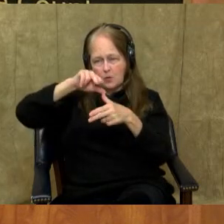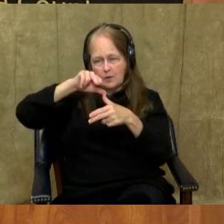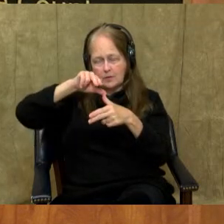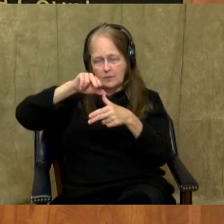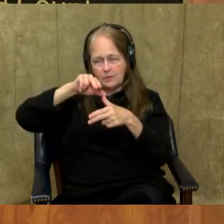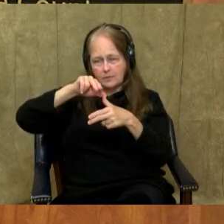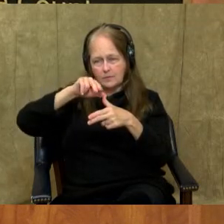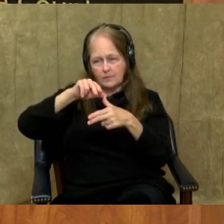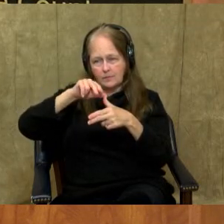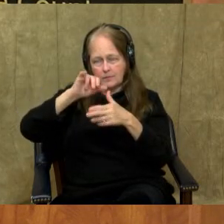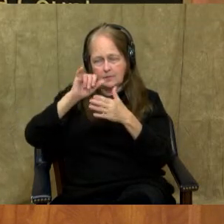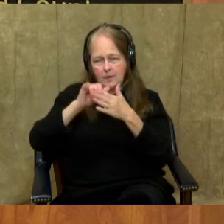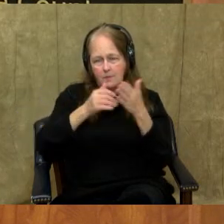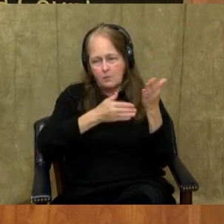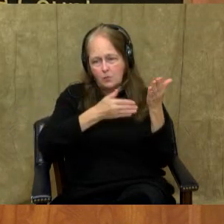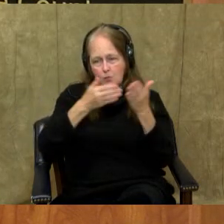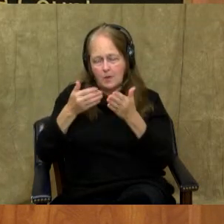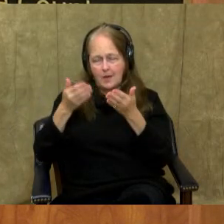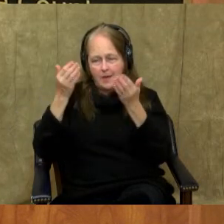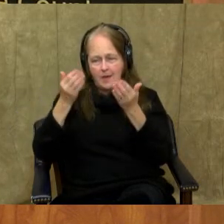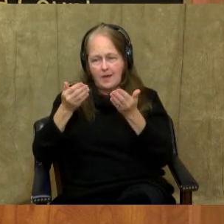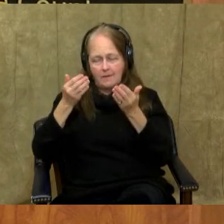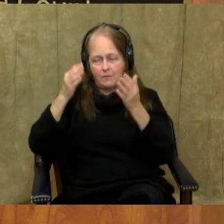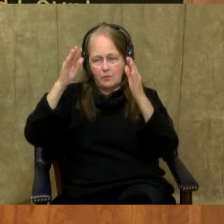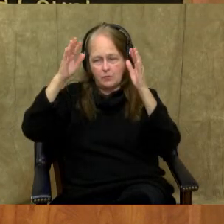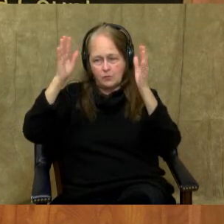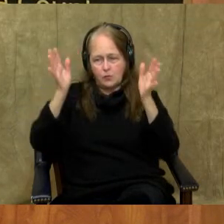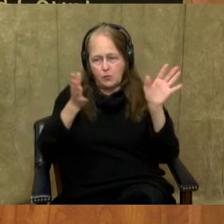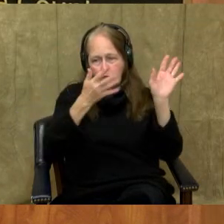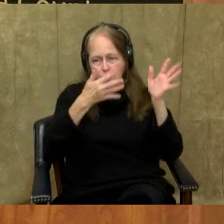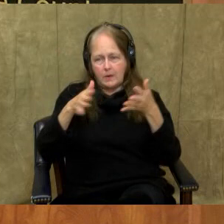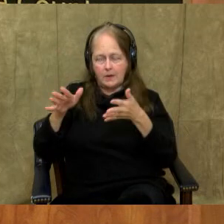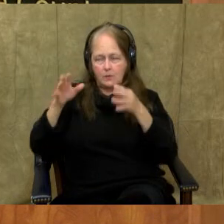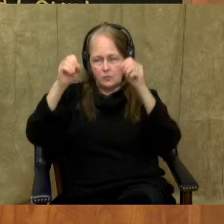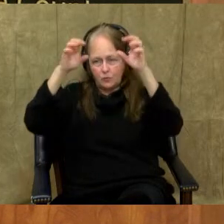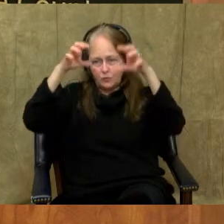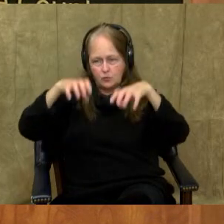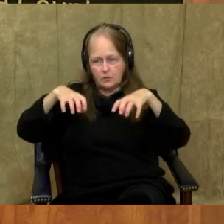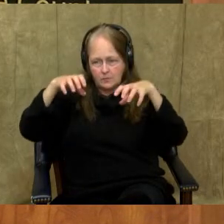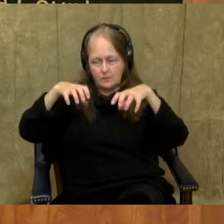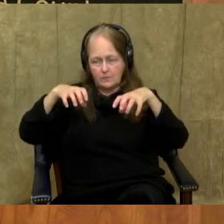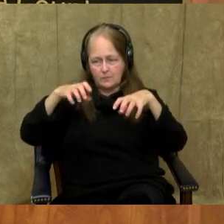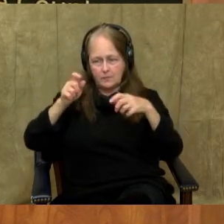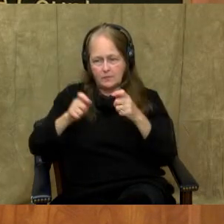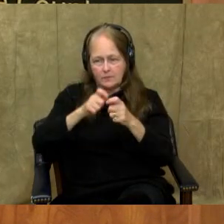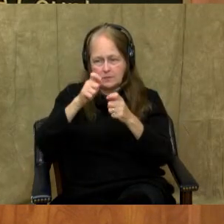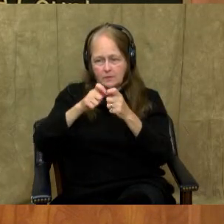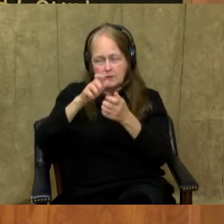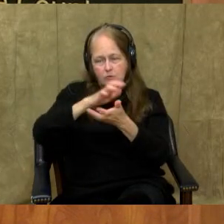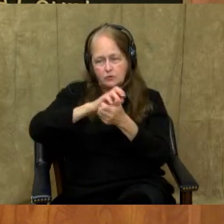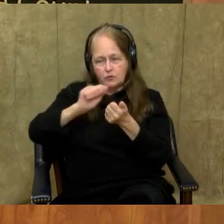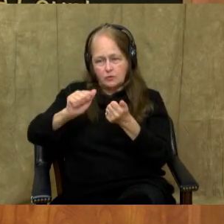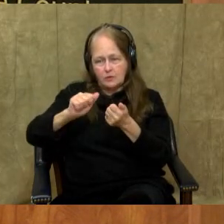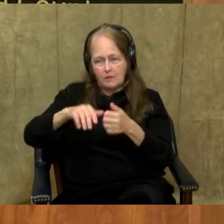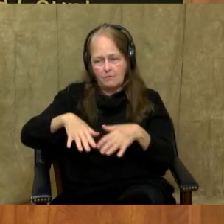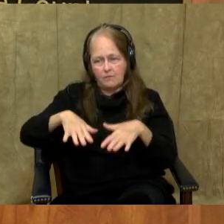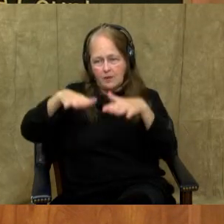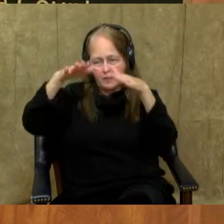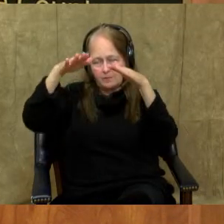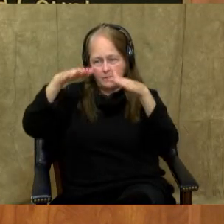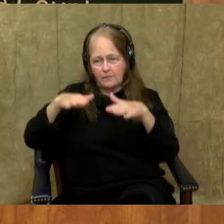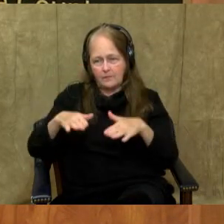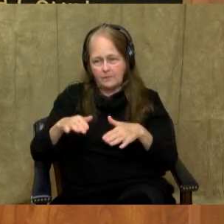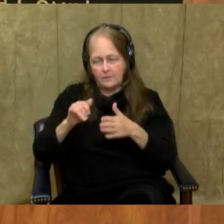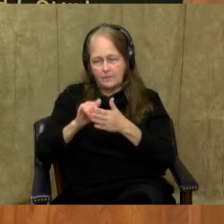us. It's a tropical storm that brings heavy winds and heavy rain. It can cause significant destruction and flooding. And